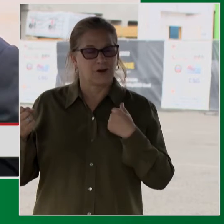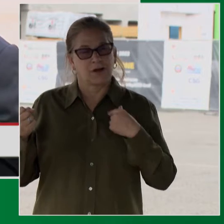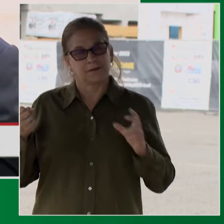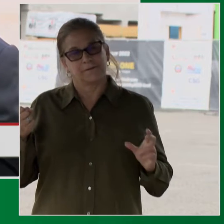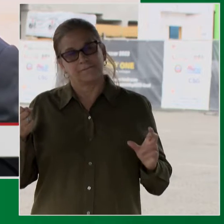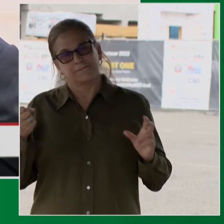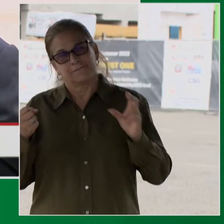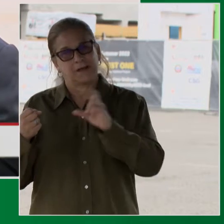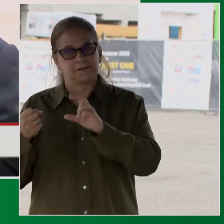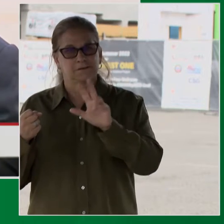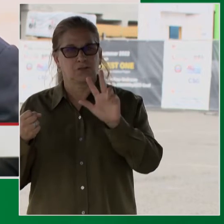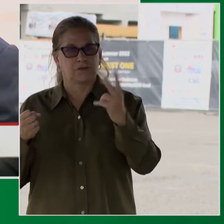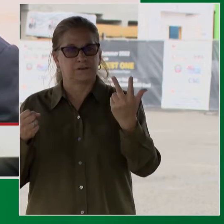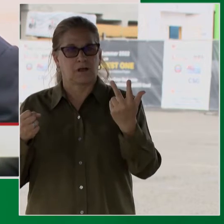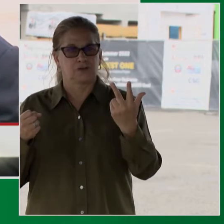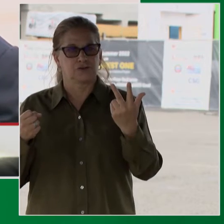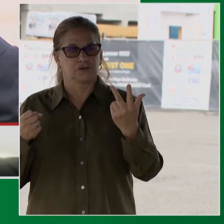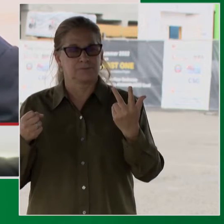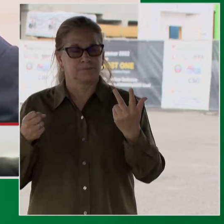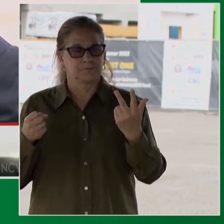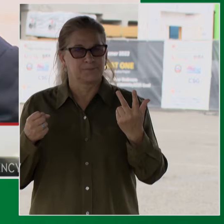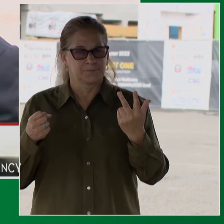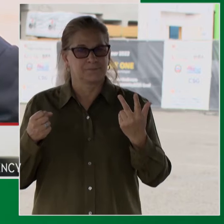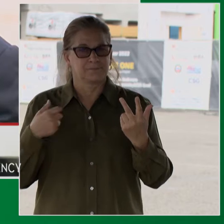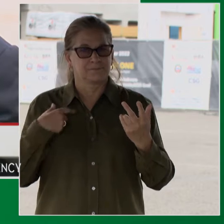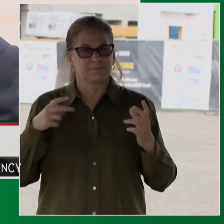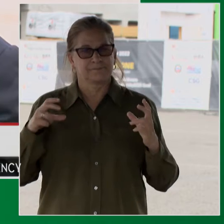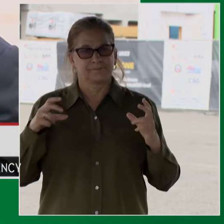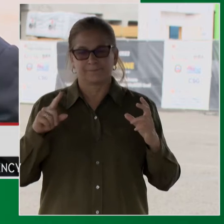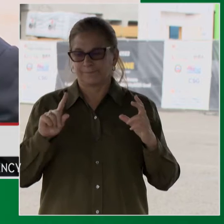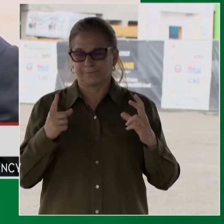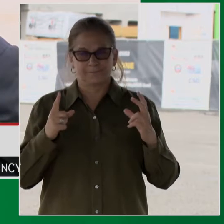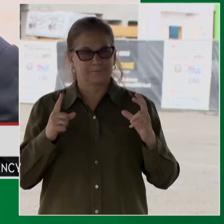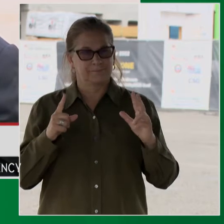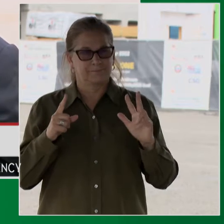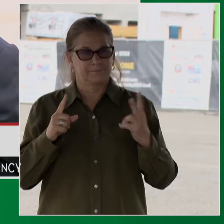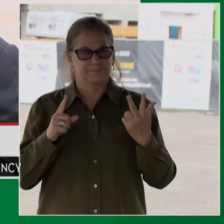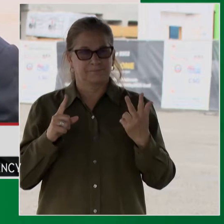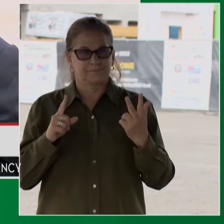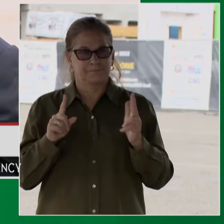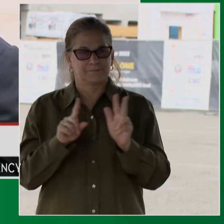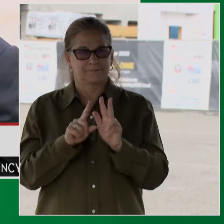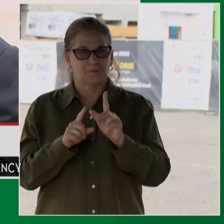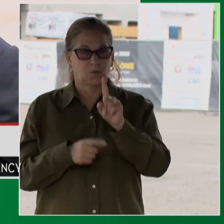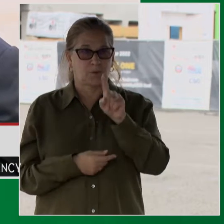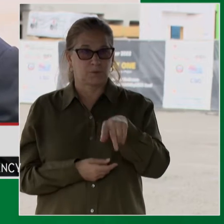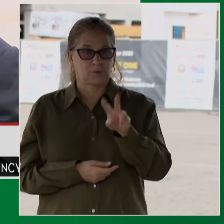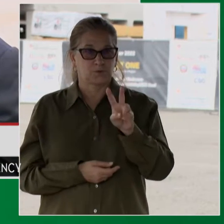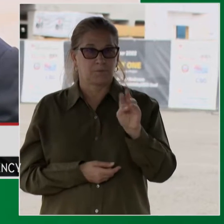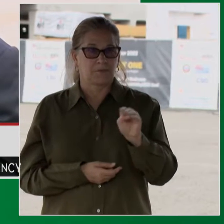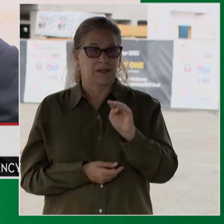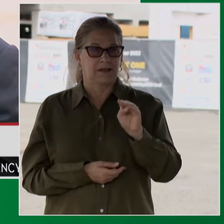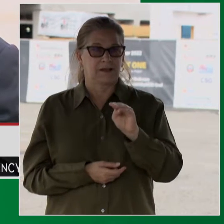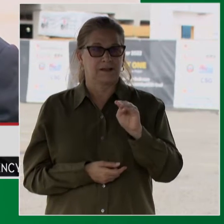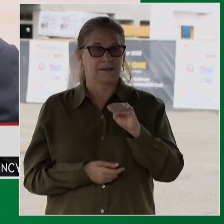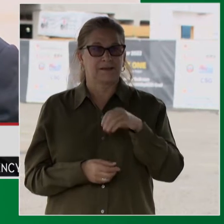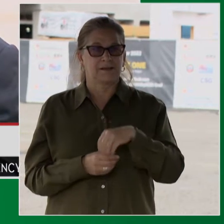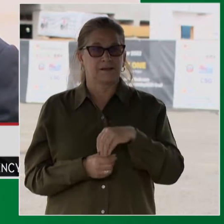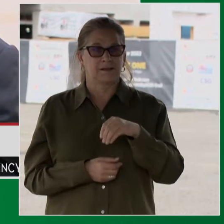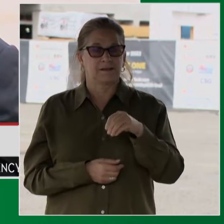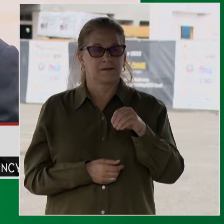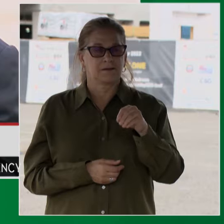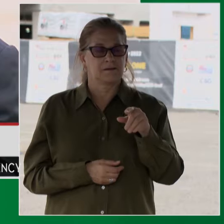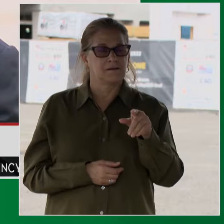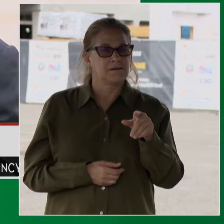has just put out, then we have another $1.2 billion in bonds that will also be a part of that overall